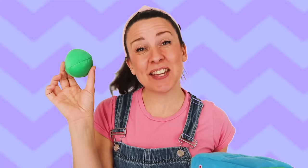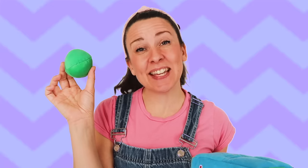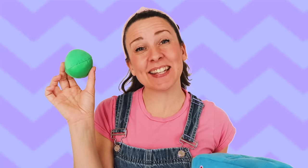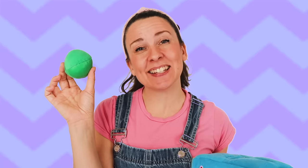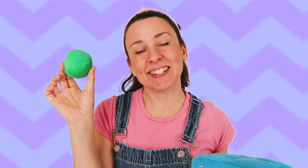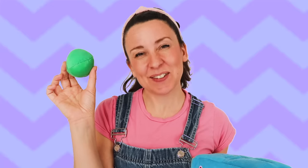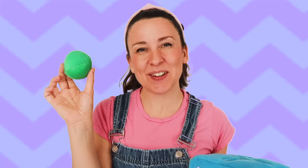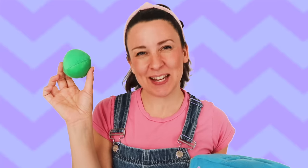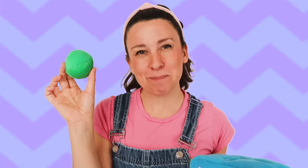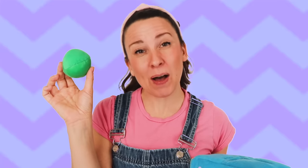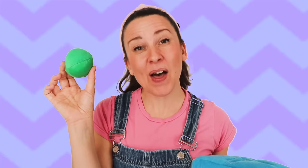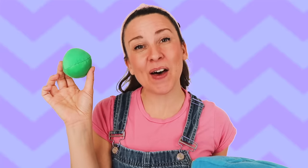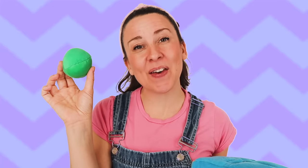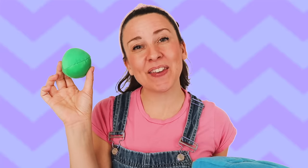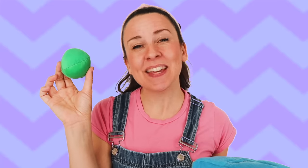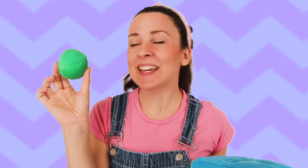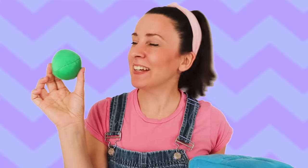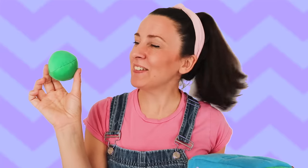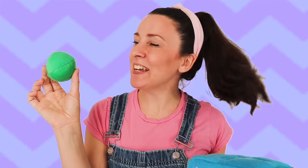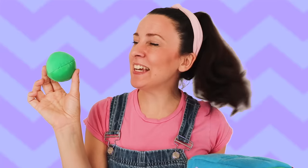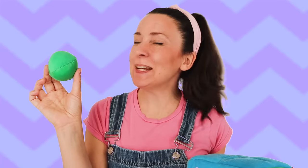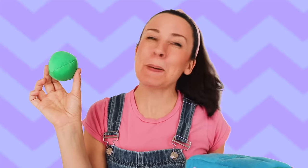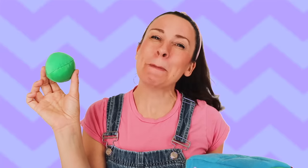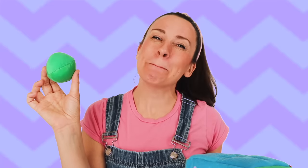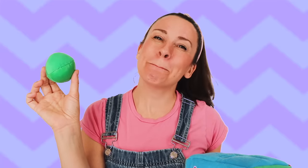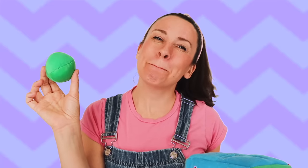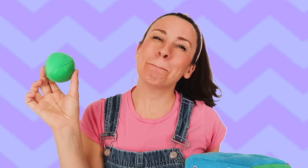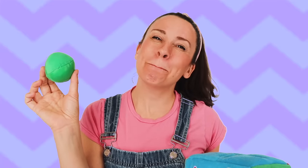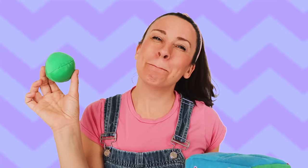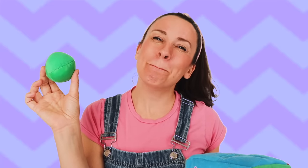it's green. Green ball. Green